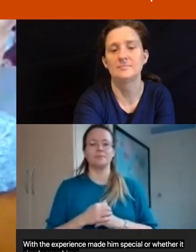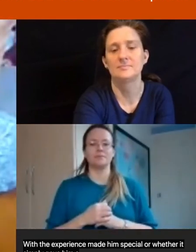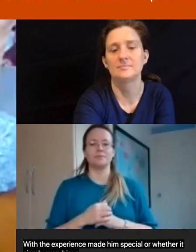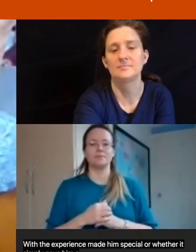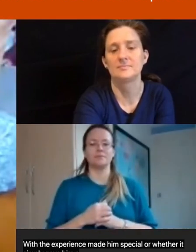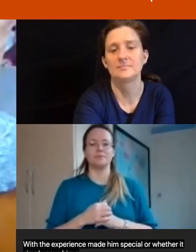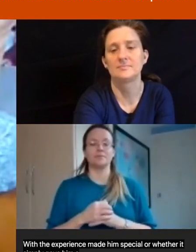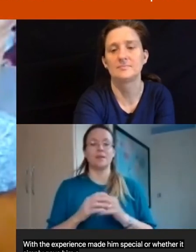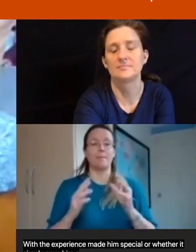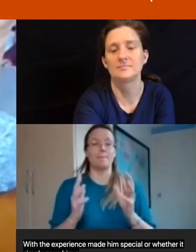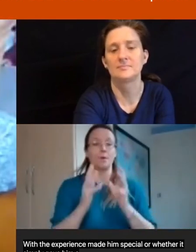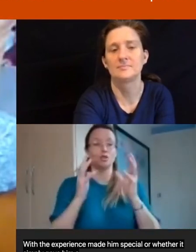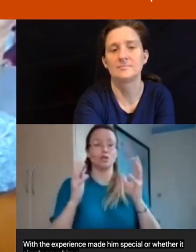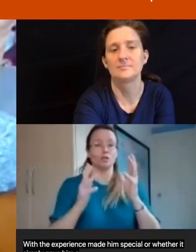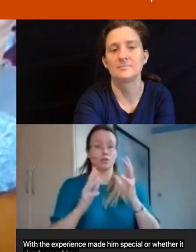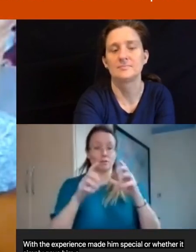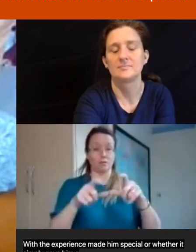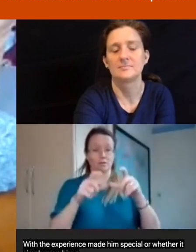Think of the bush,